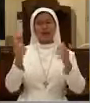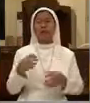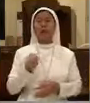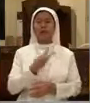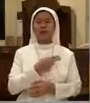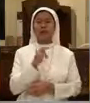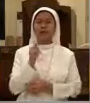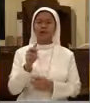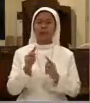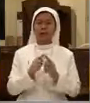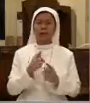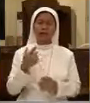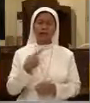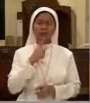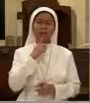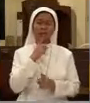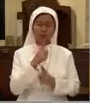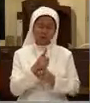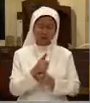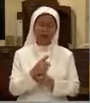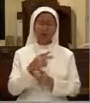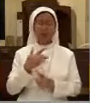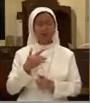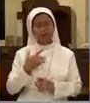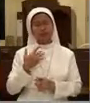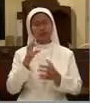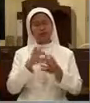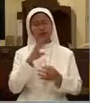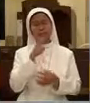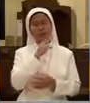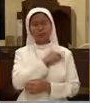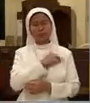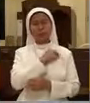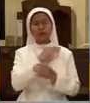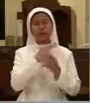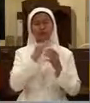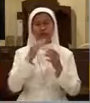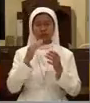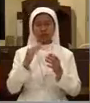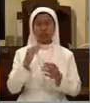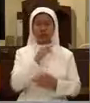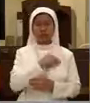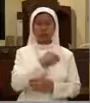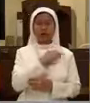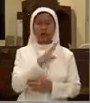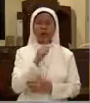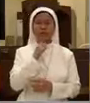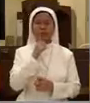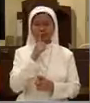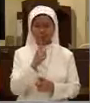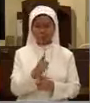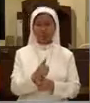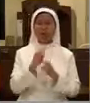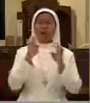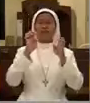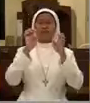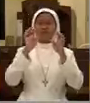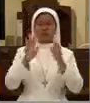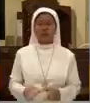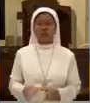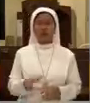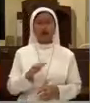sense of mission, the true sense of evangelization by